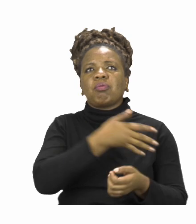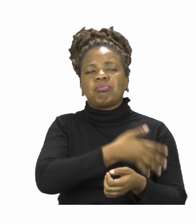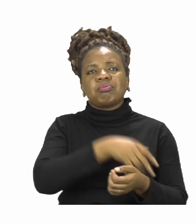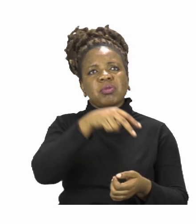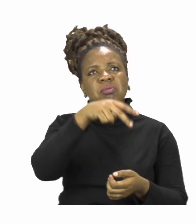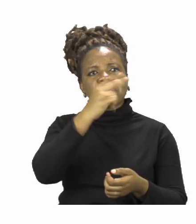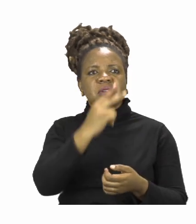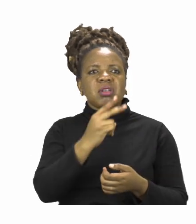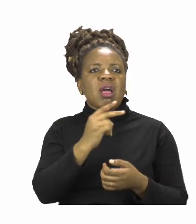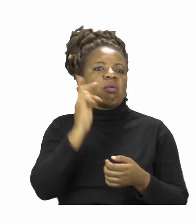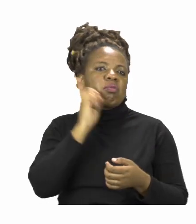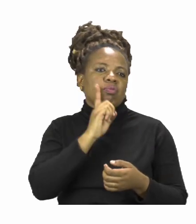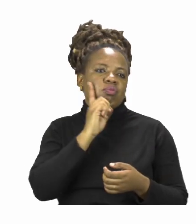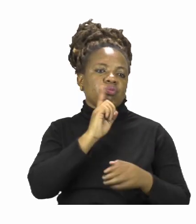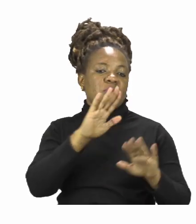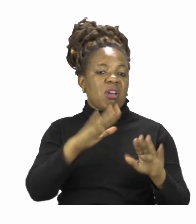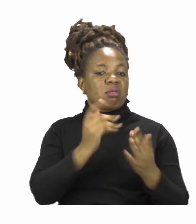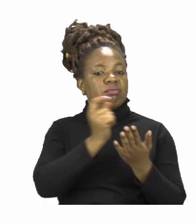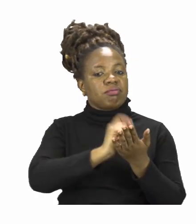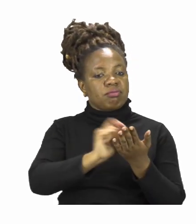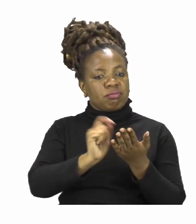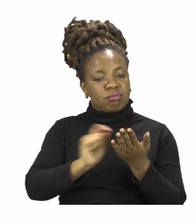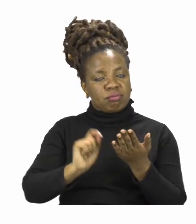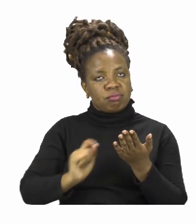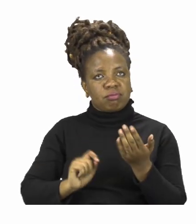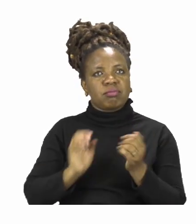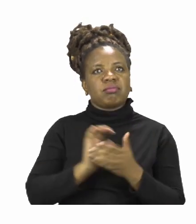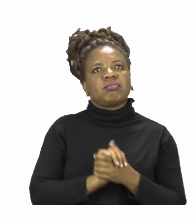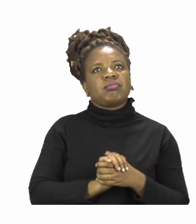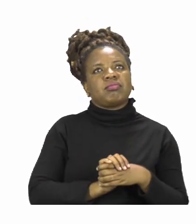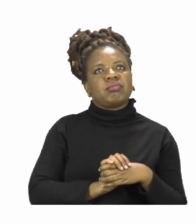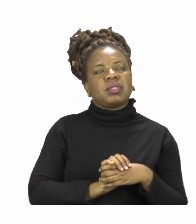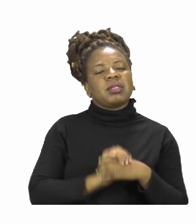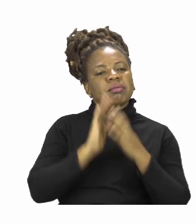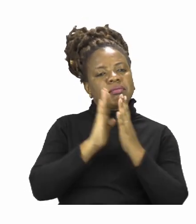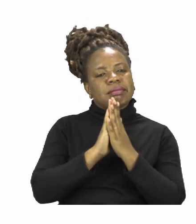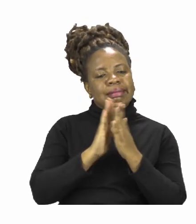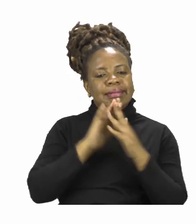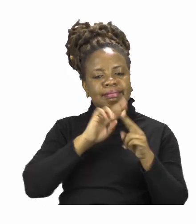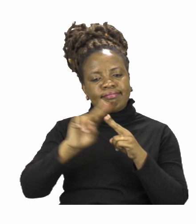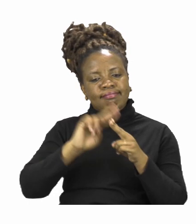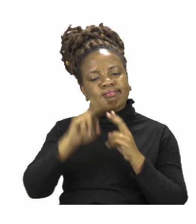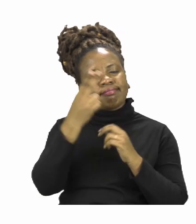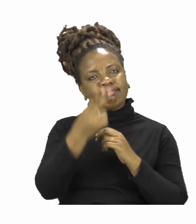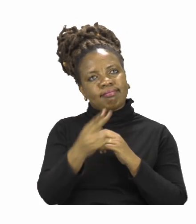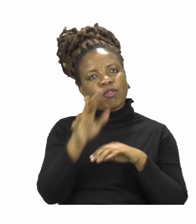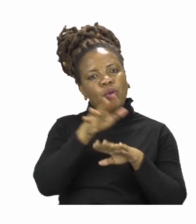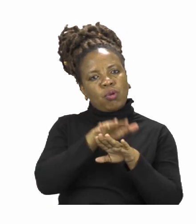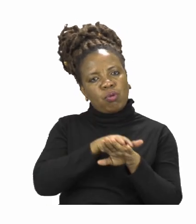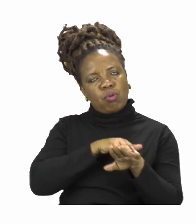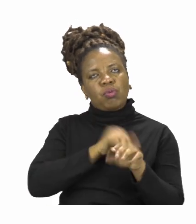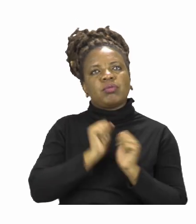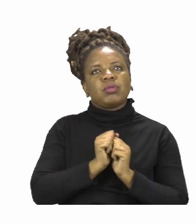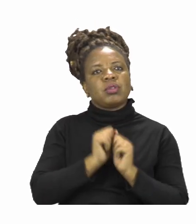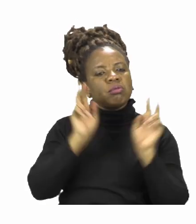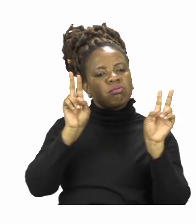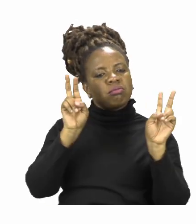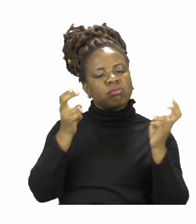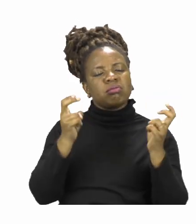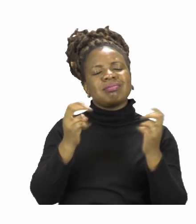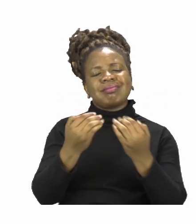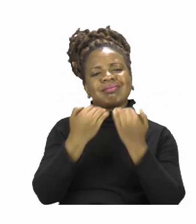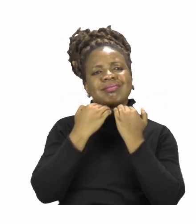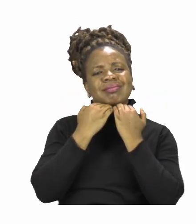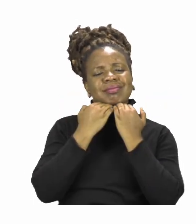So take your time, my children. This topic is very, very important. And when we are doing this topic, please